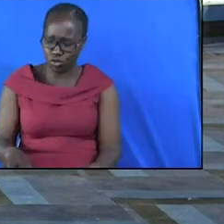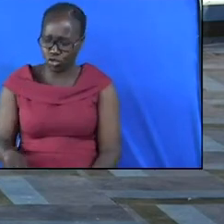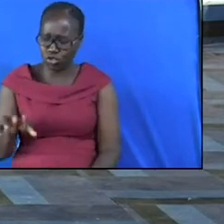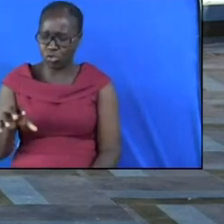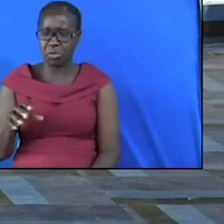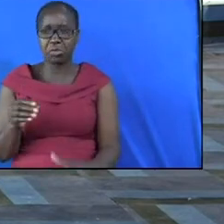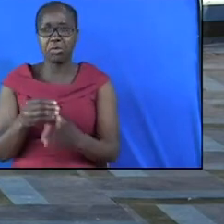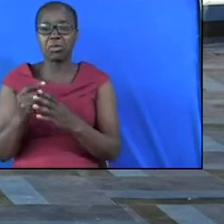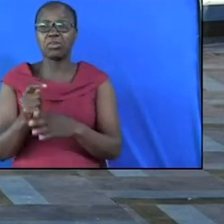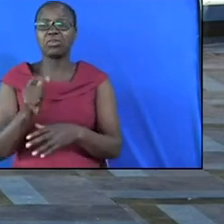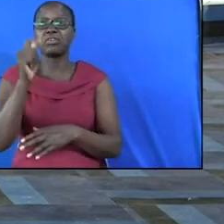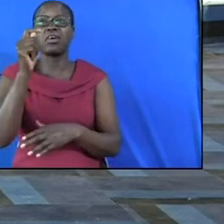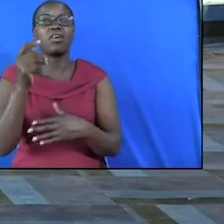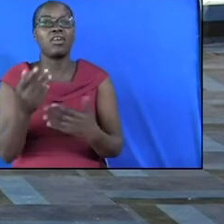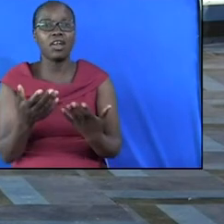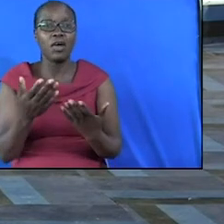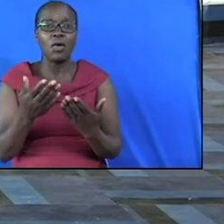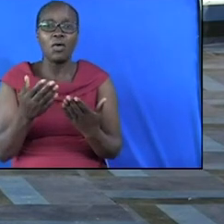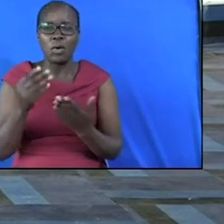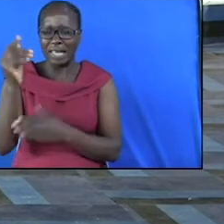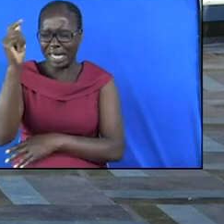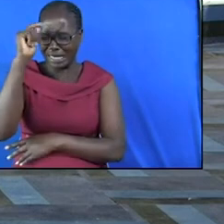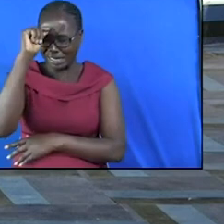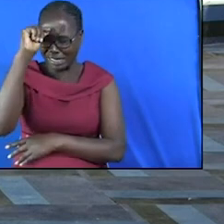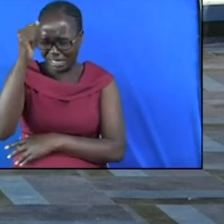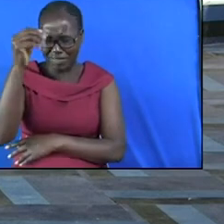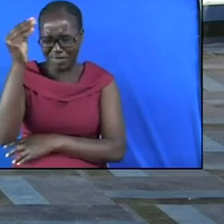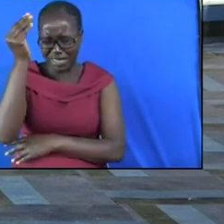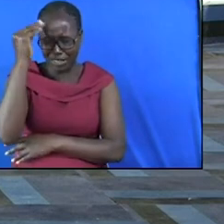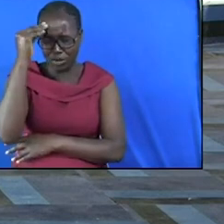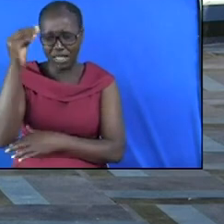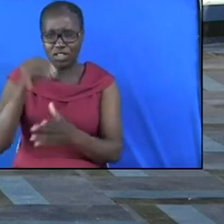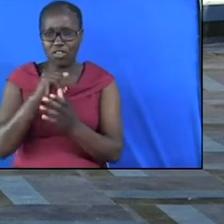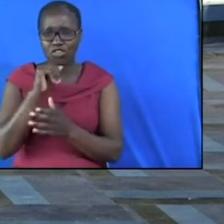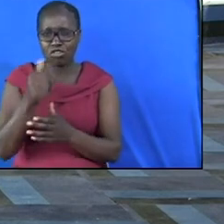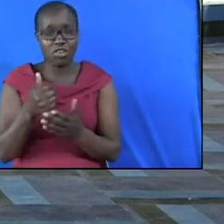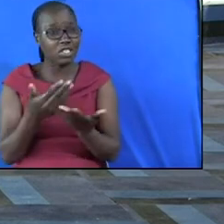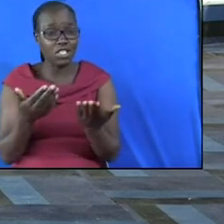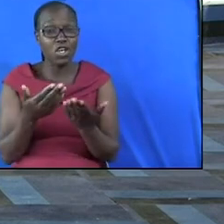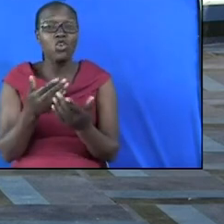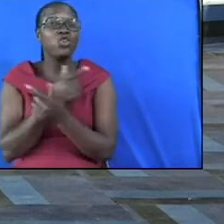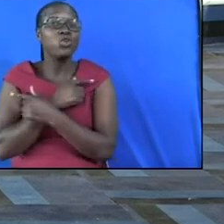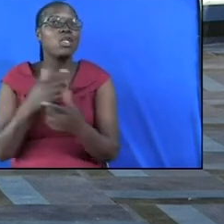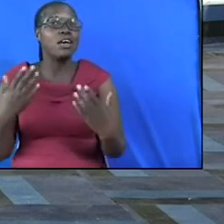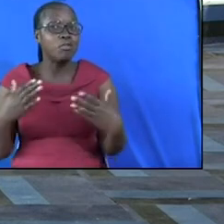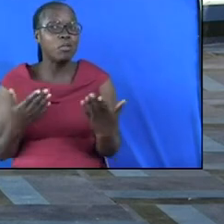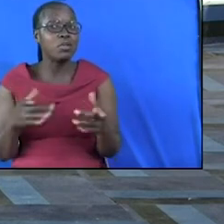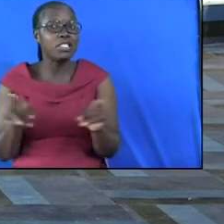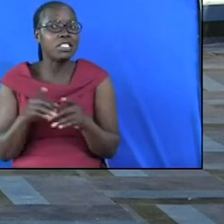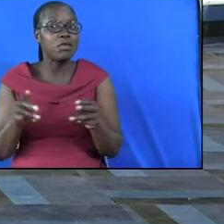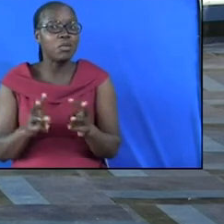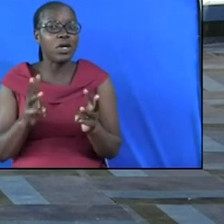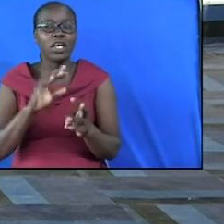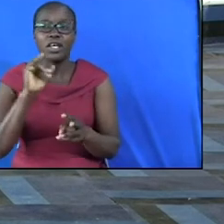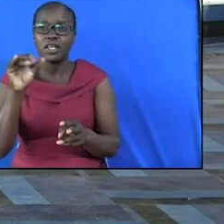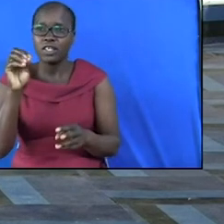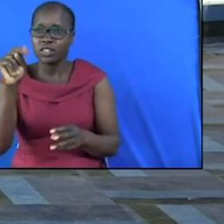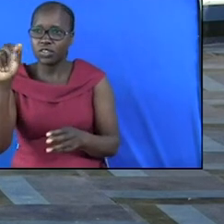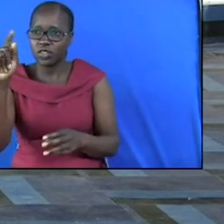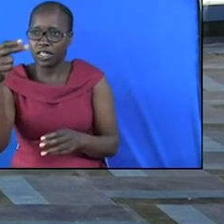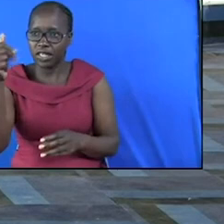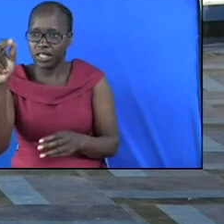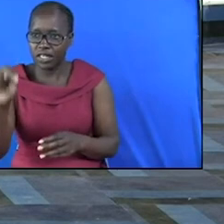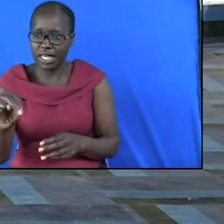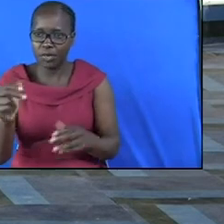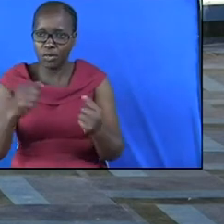or what, whether you are educated or what. I'm saying, do you love people the same way Jonathan was